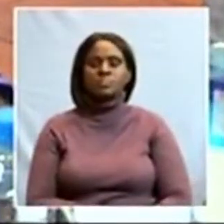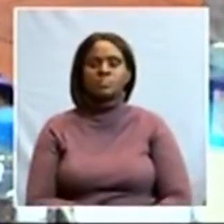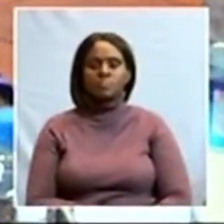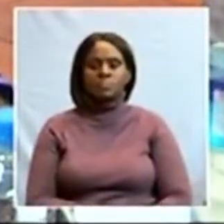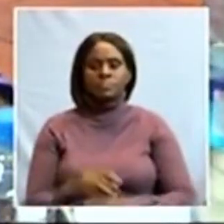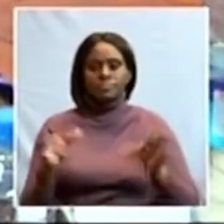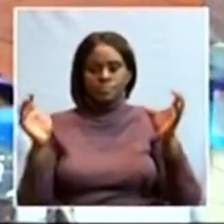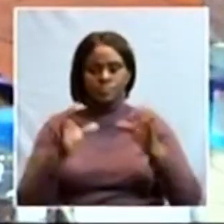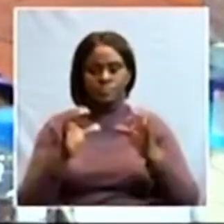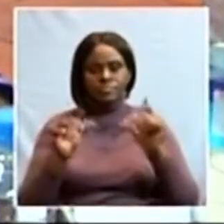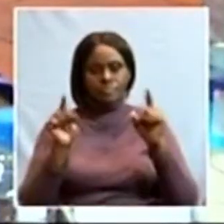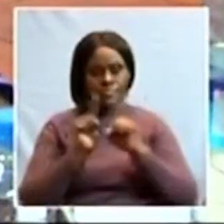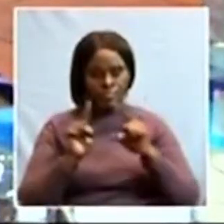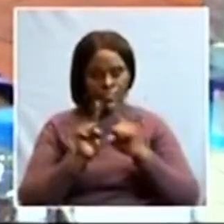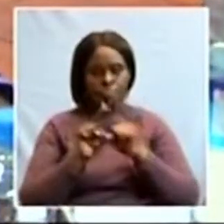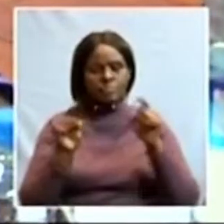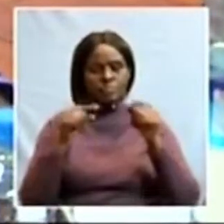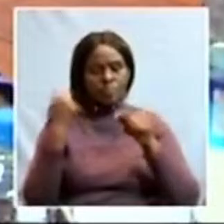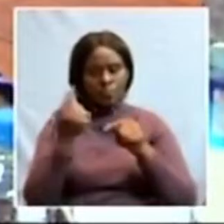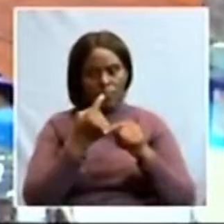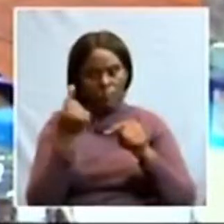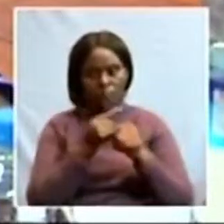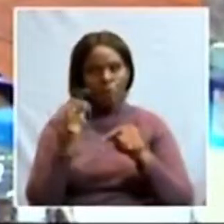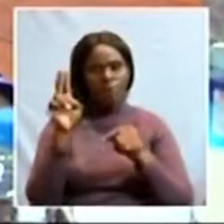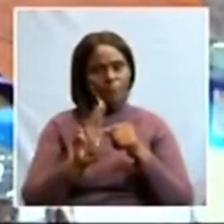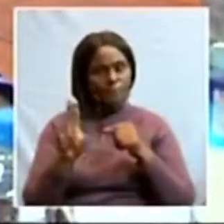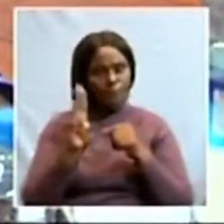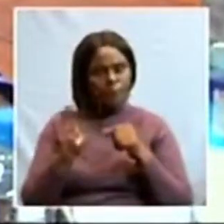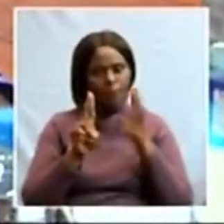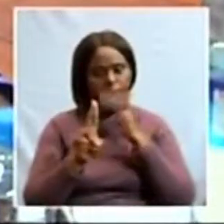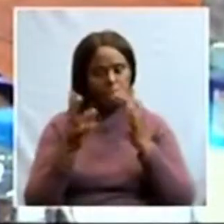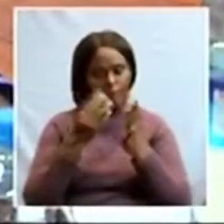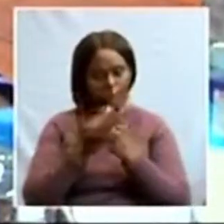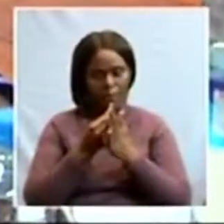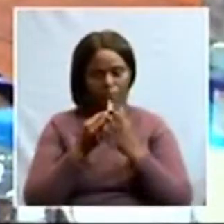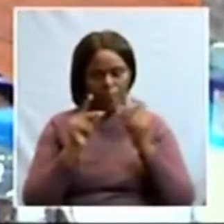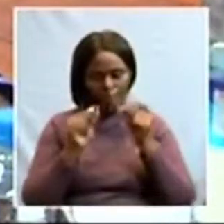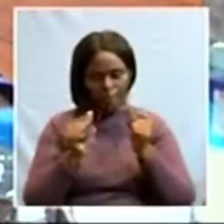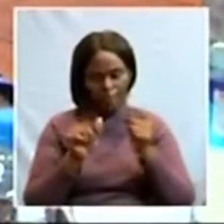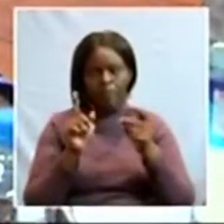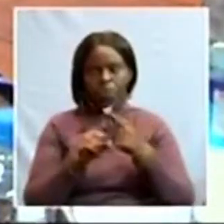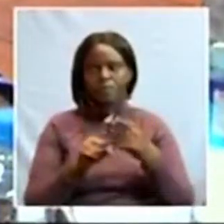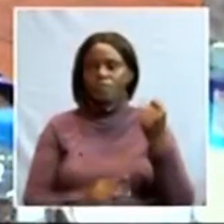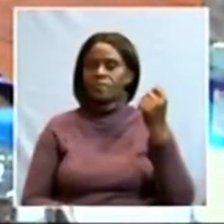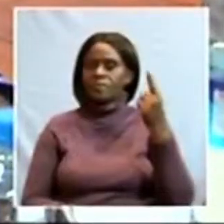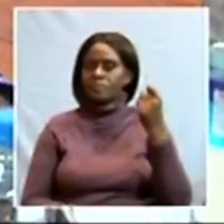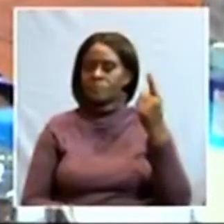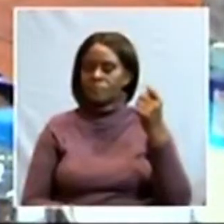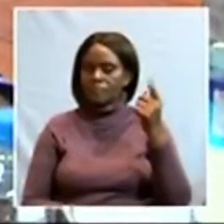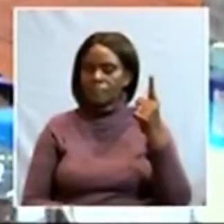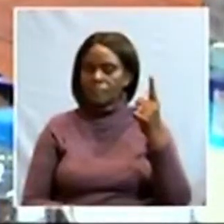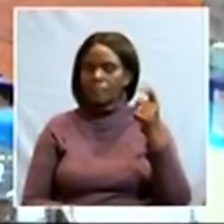The council, however, only spent amounts totaling to